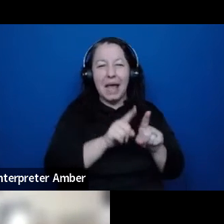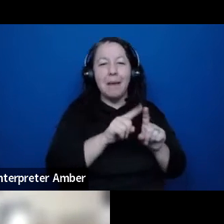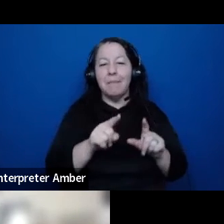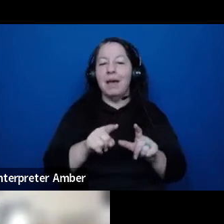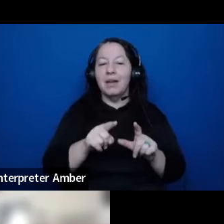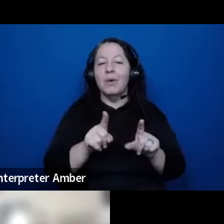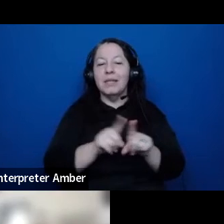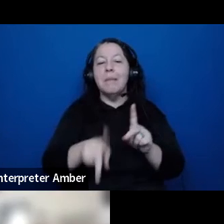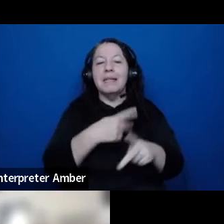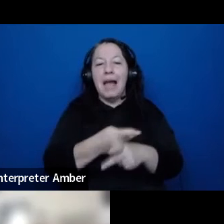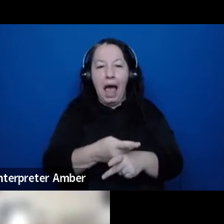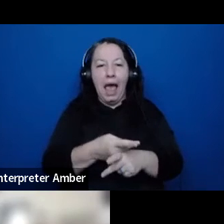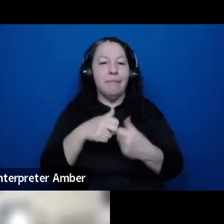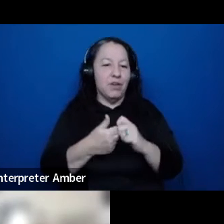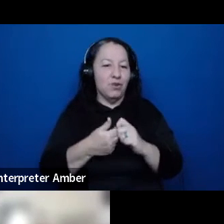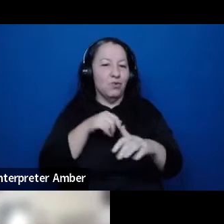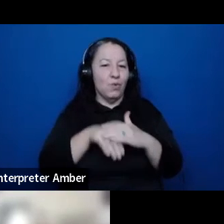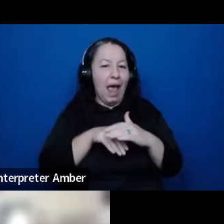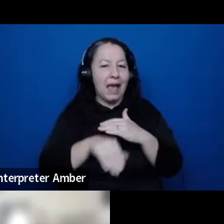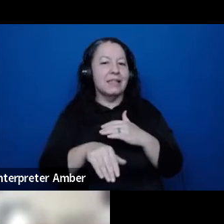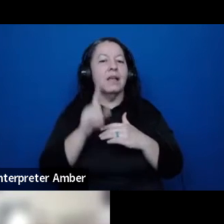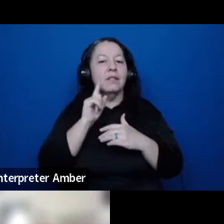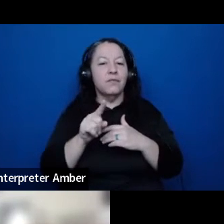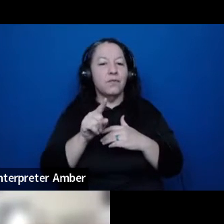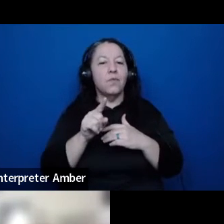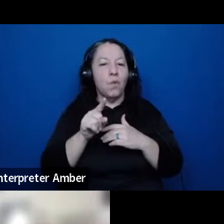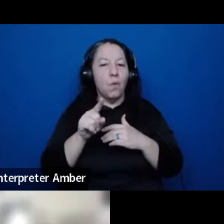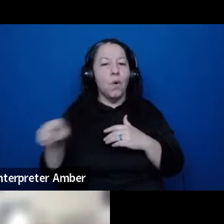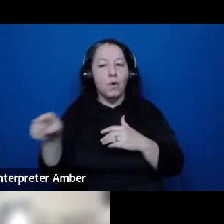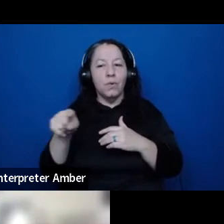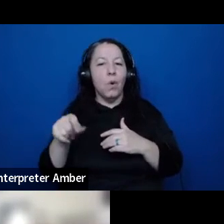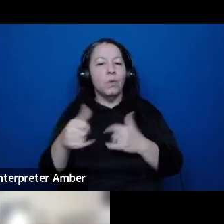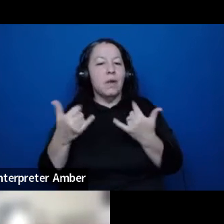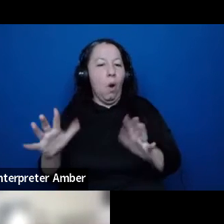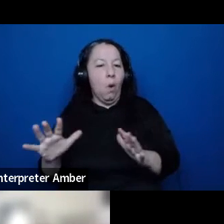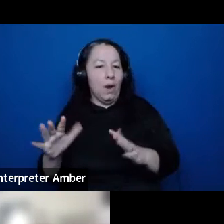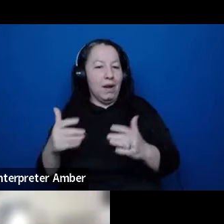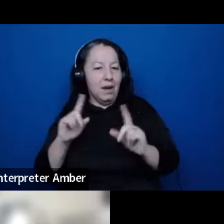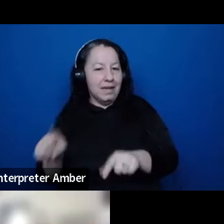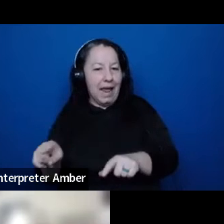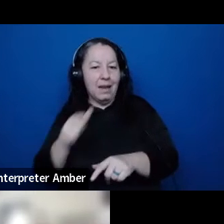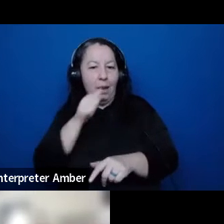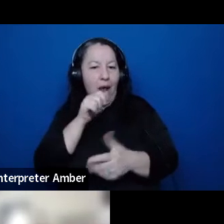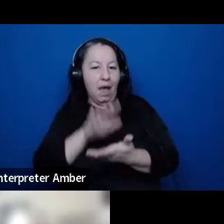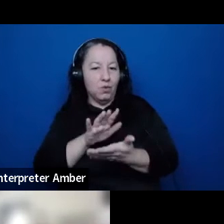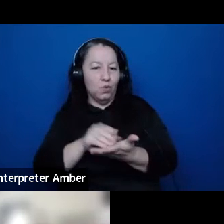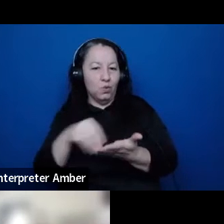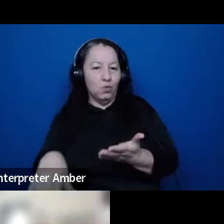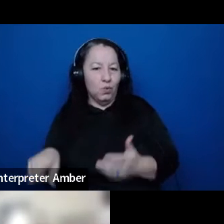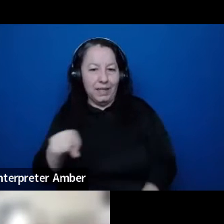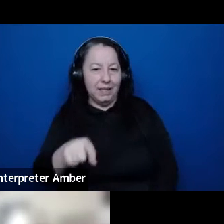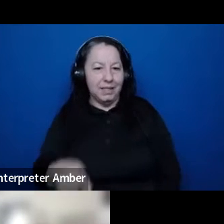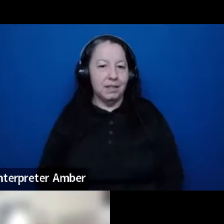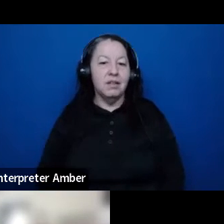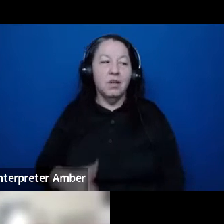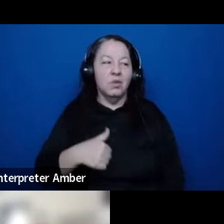with access to those in existing private school students. So I will do that.